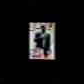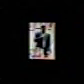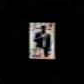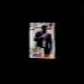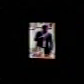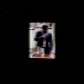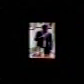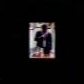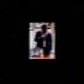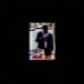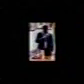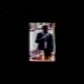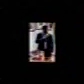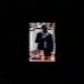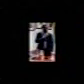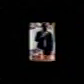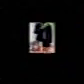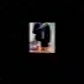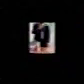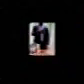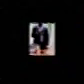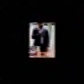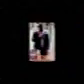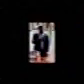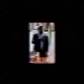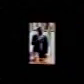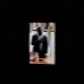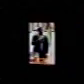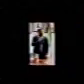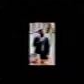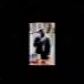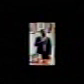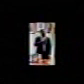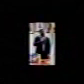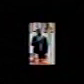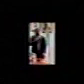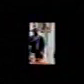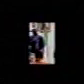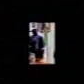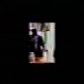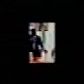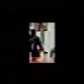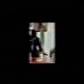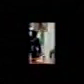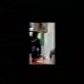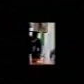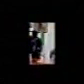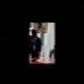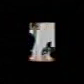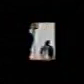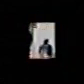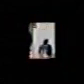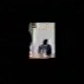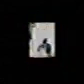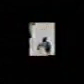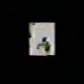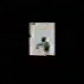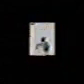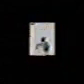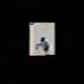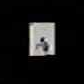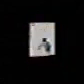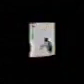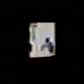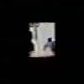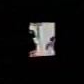that is negative in your life. All the seeds of failure, I root them out of your life. All the seeds